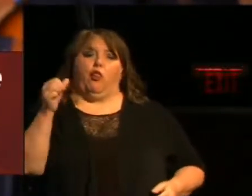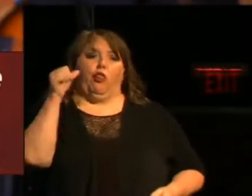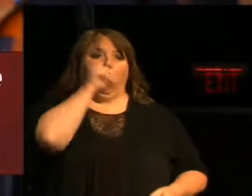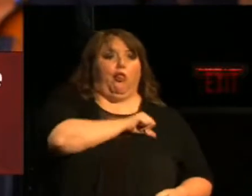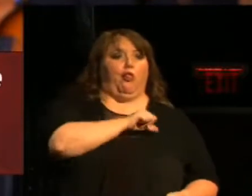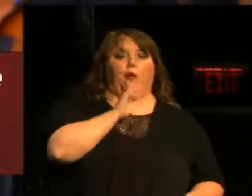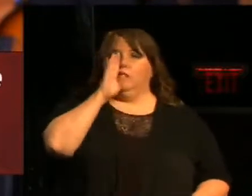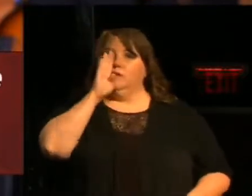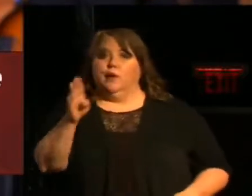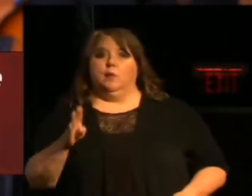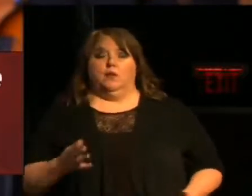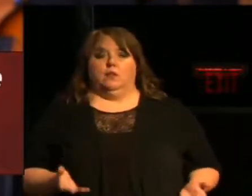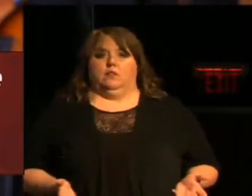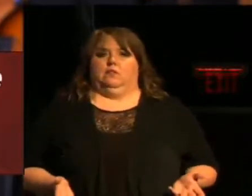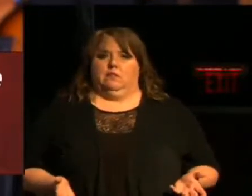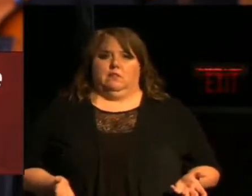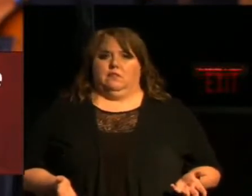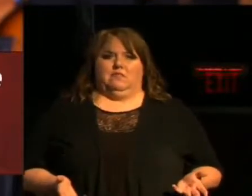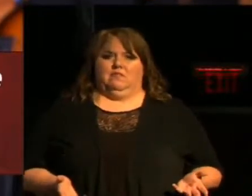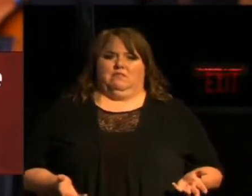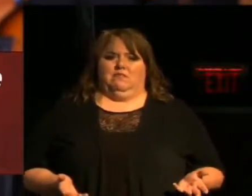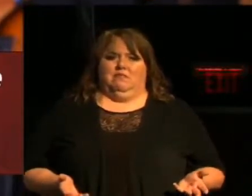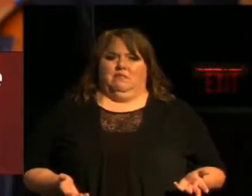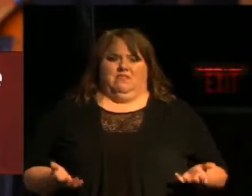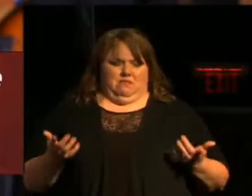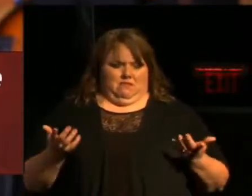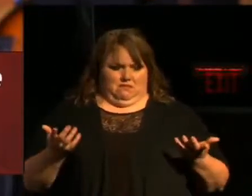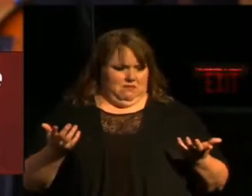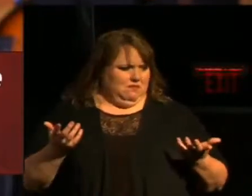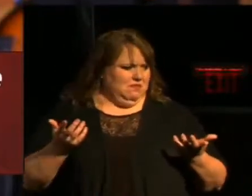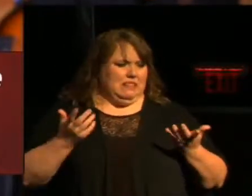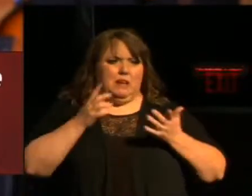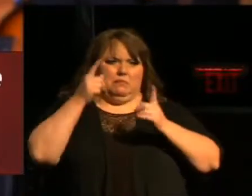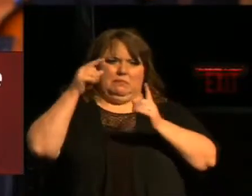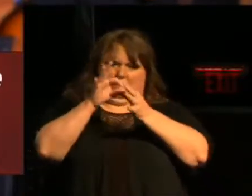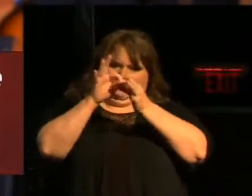and crown thy good with